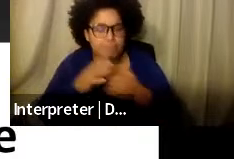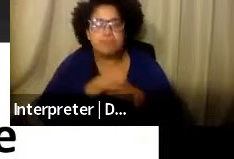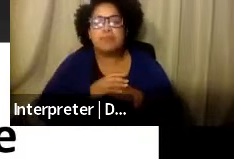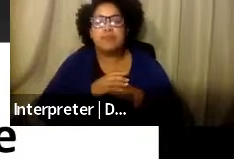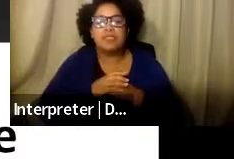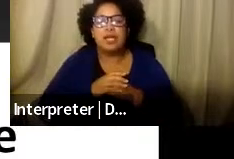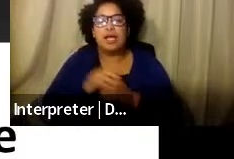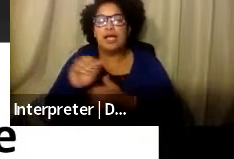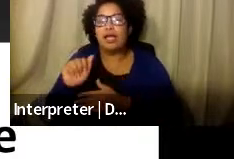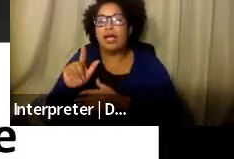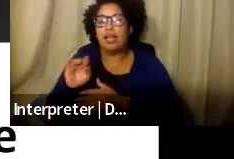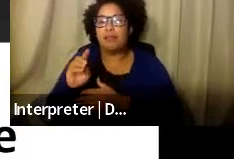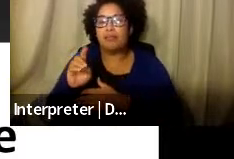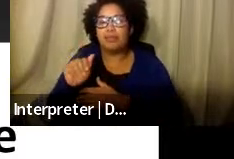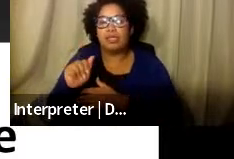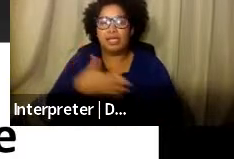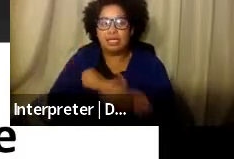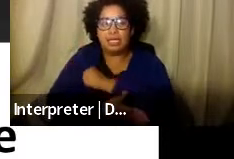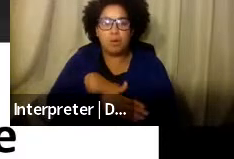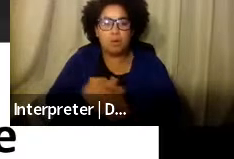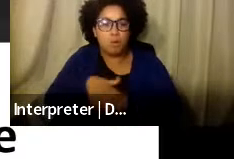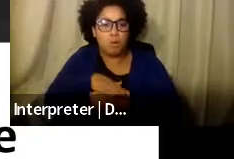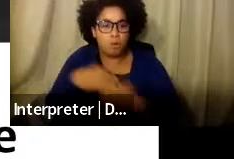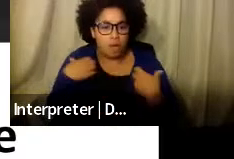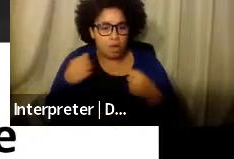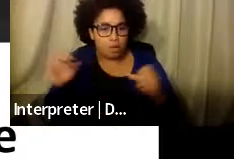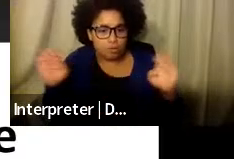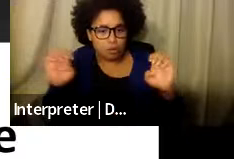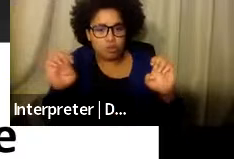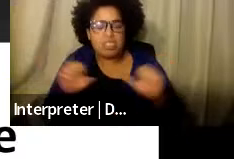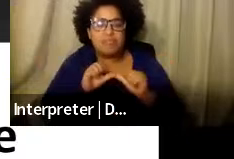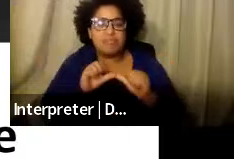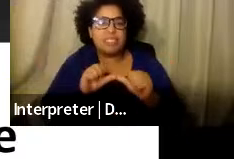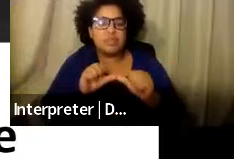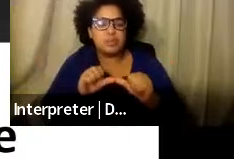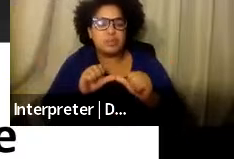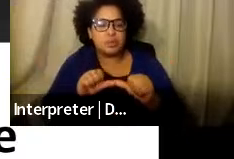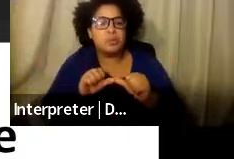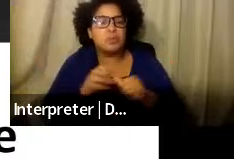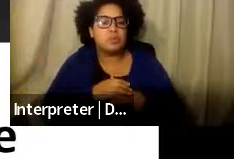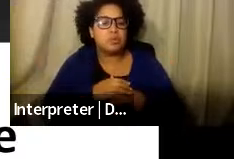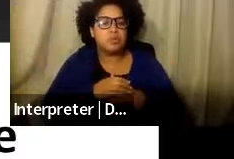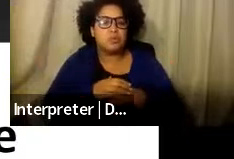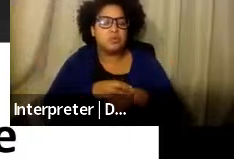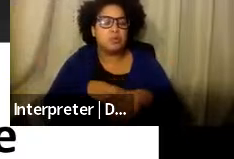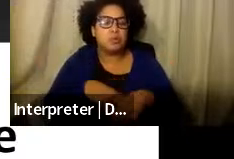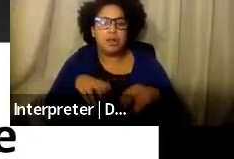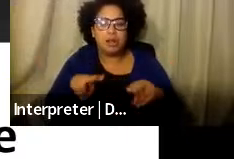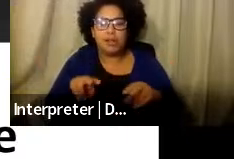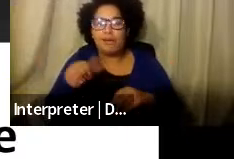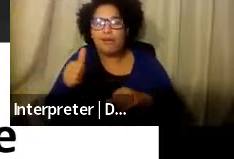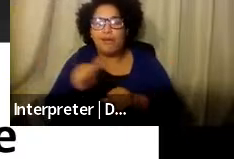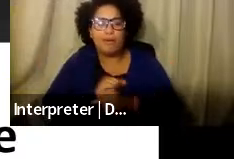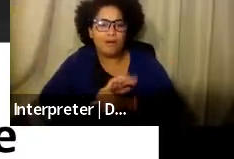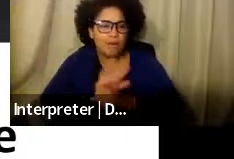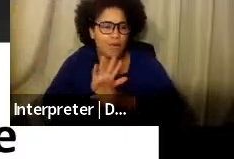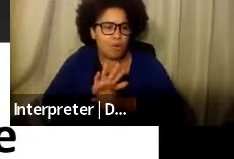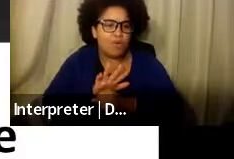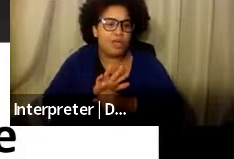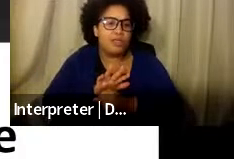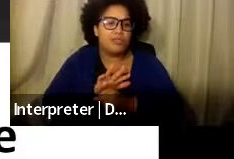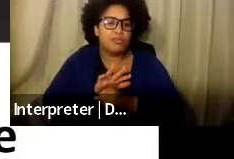Alameda County local health emergency remains in effect as we're looking at another COVID fall and winter